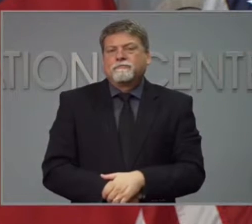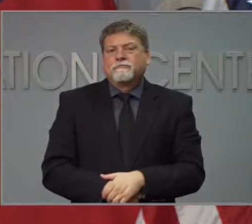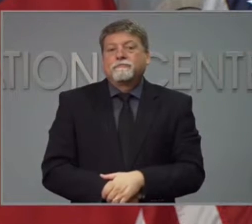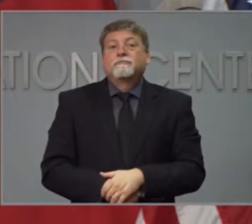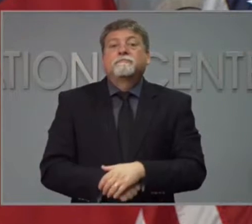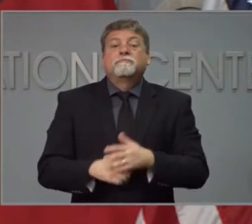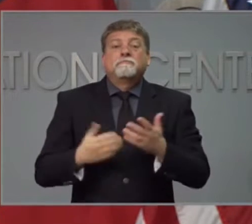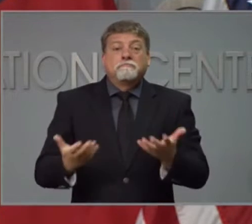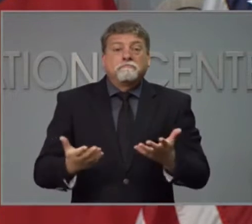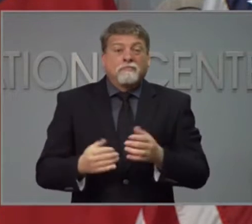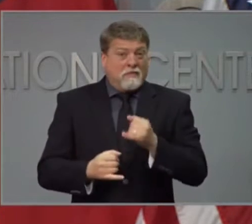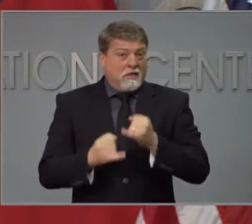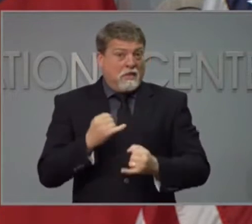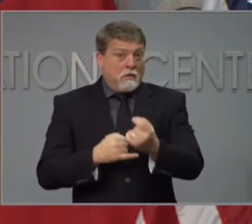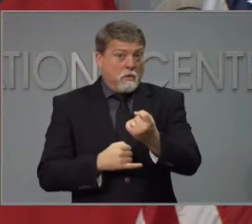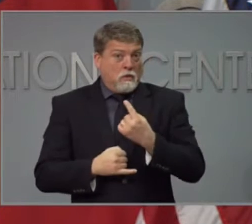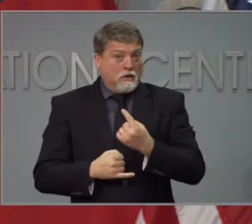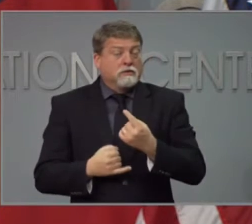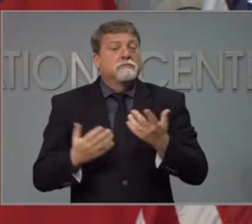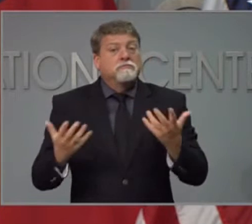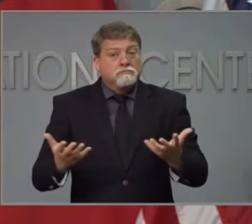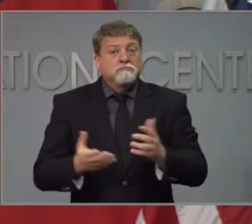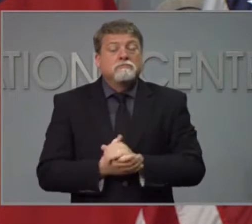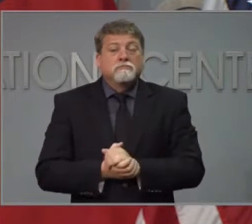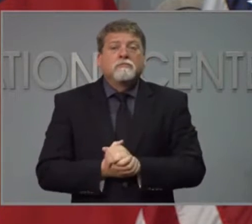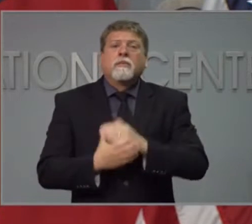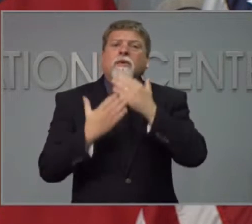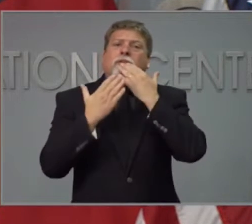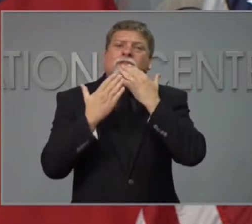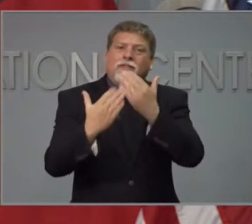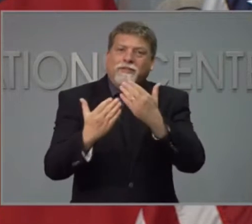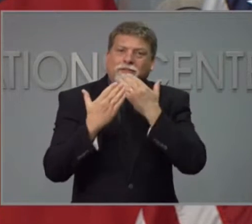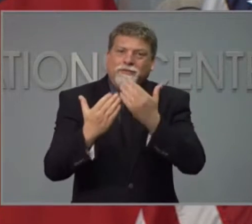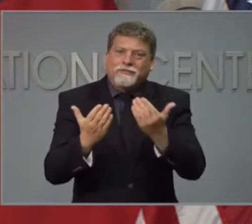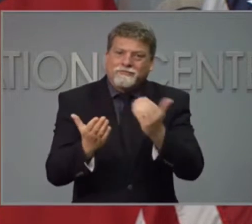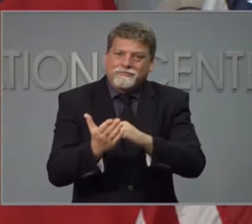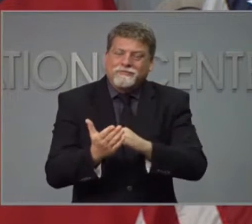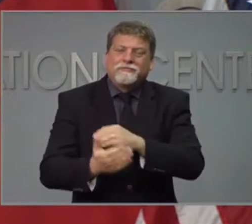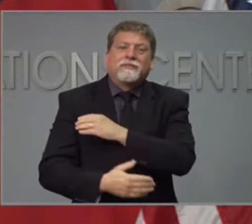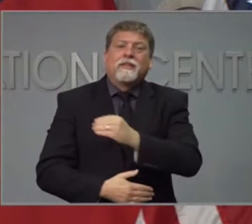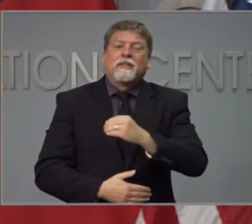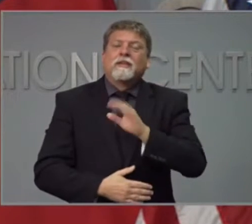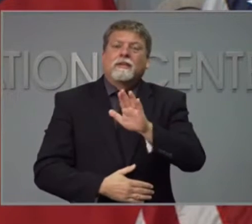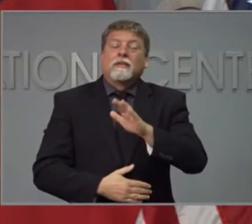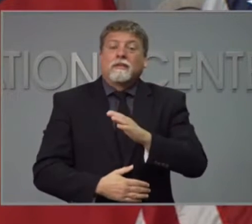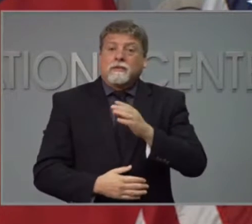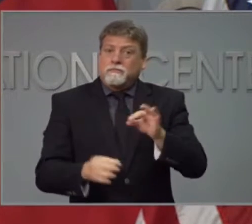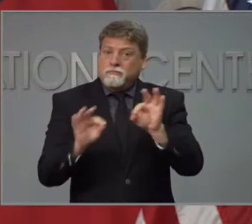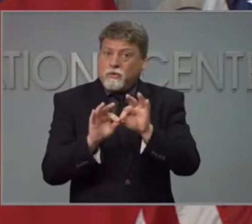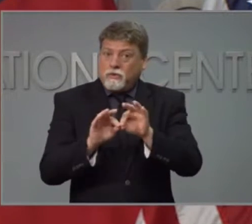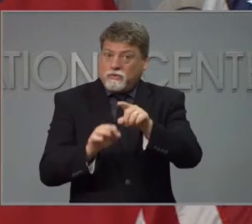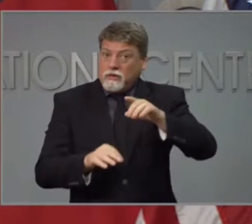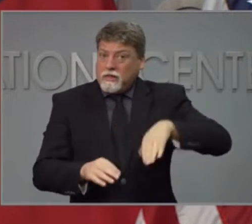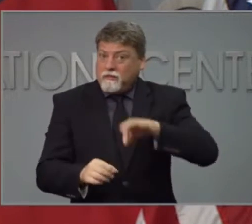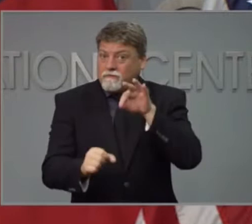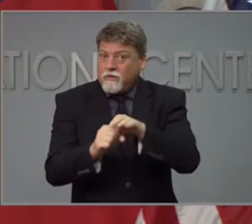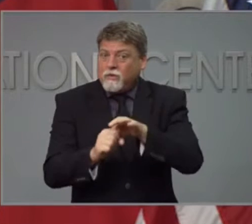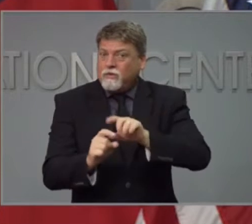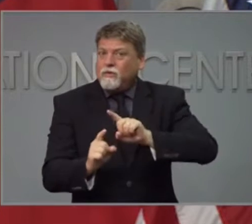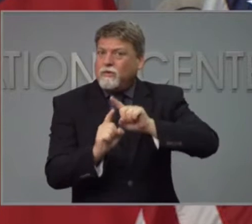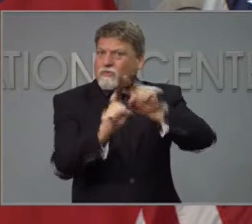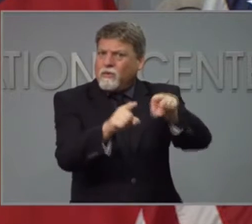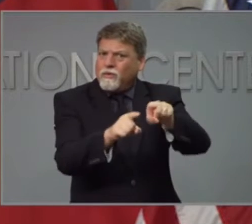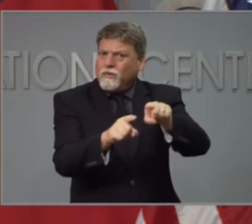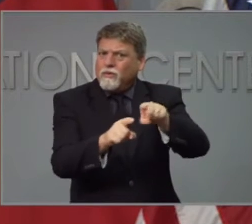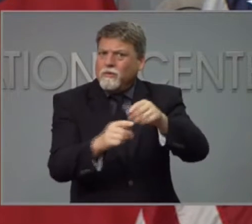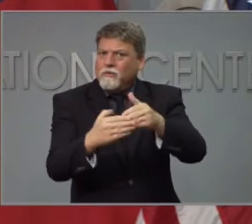Yes. So that was our final question. Thank you again, and please, if you have not voted, please make sure that you